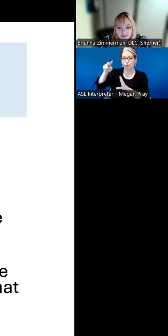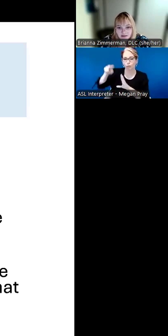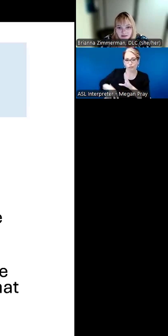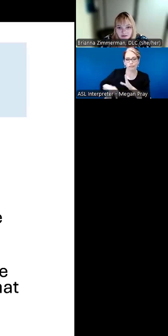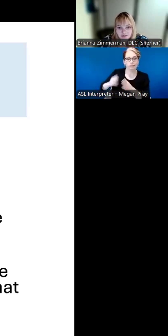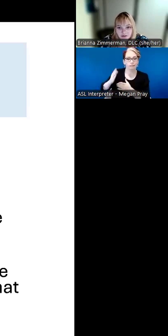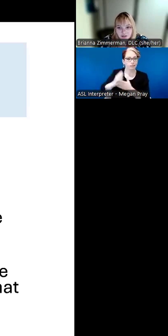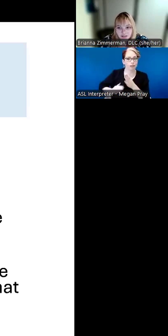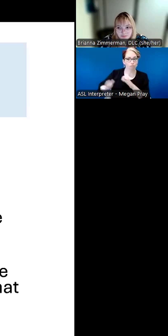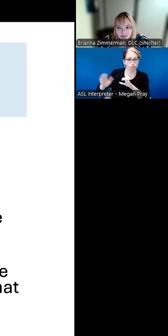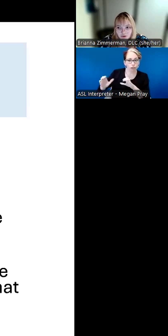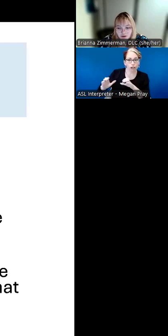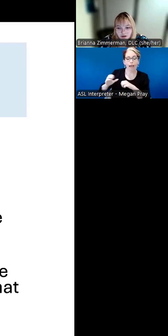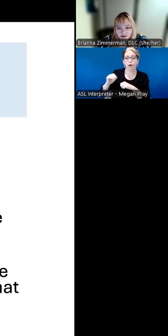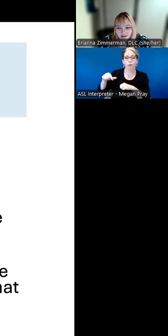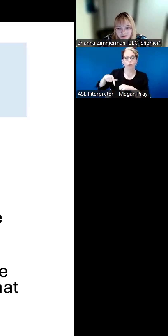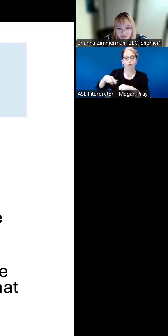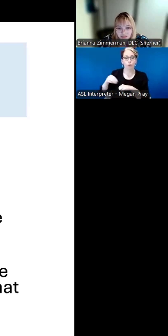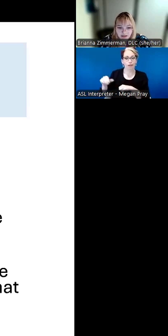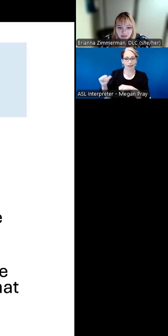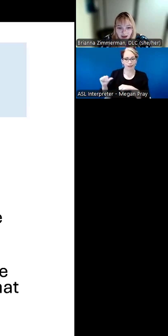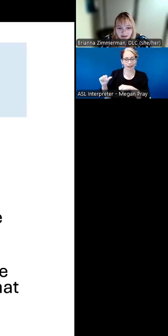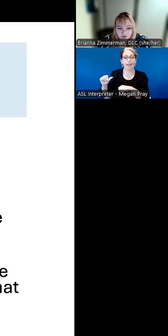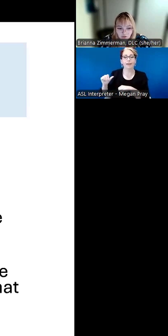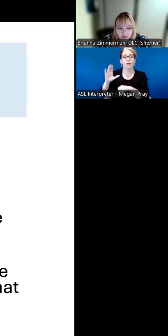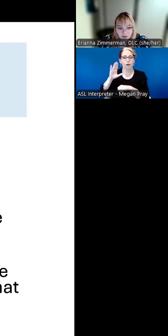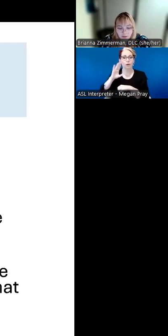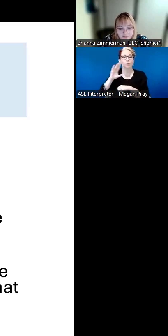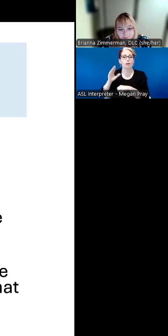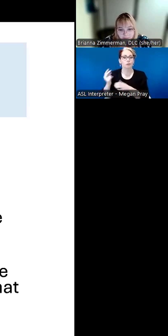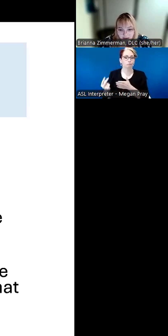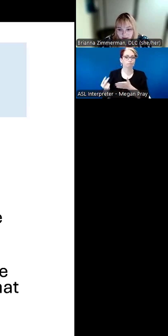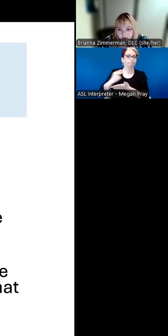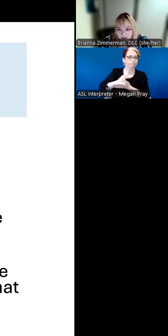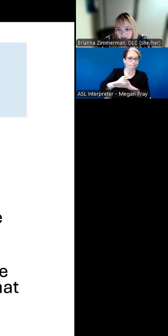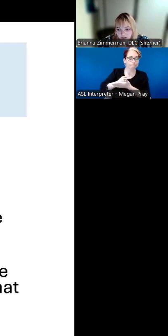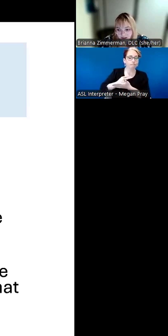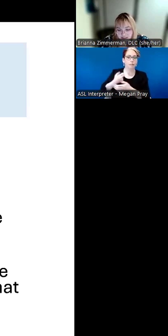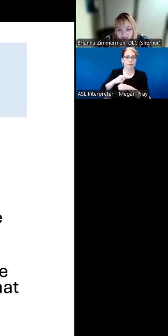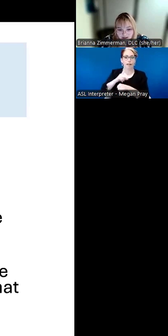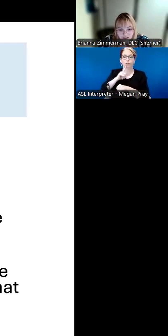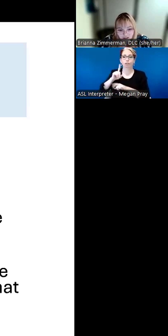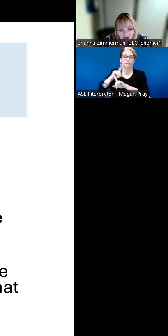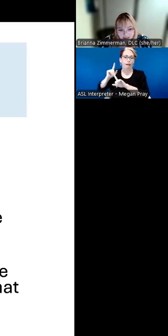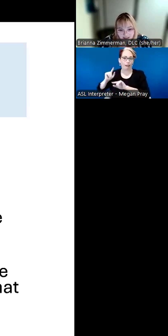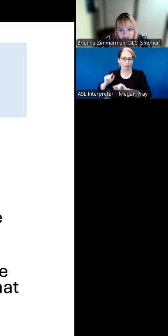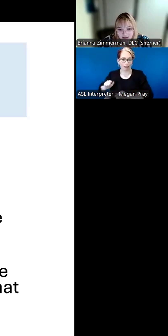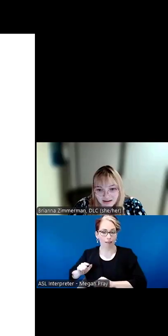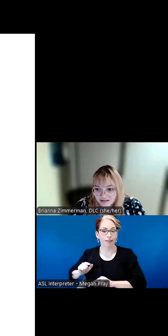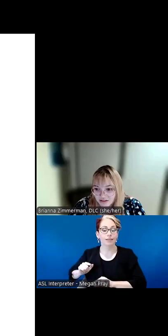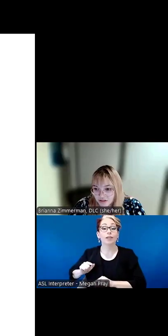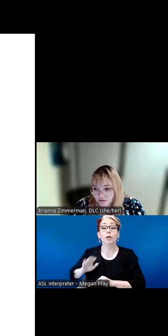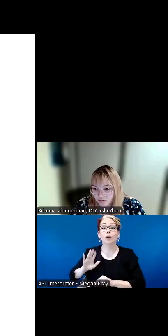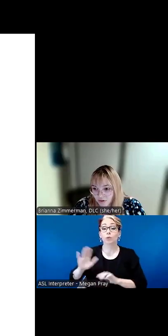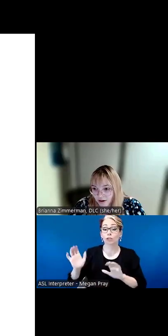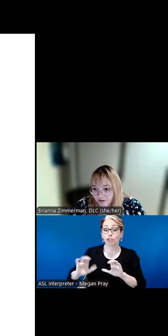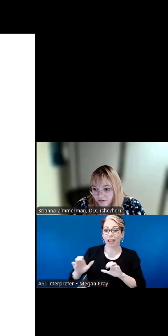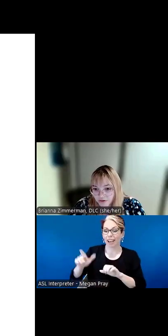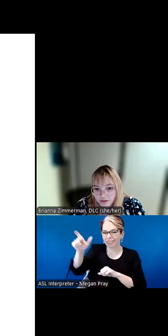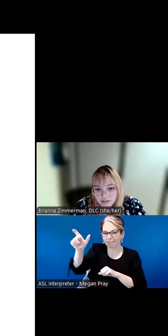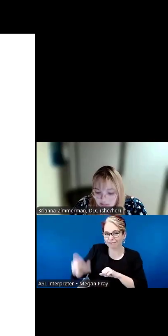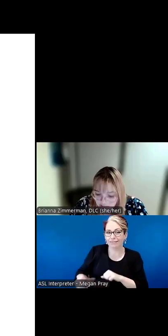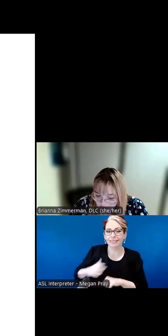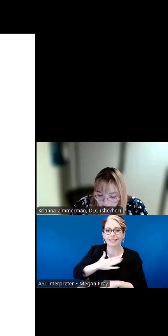boxes. Just be sure that you're keeping chat to a minimum so that it's not distracting to